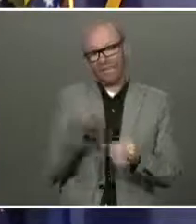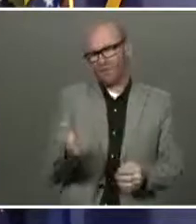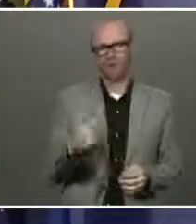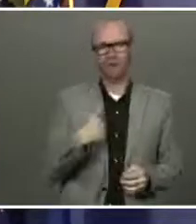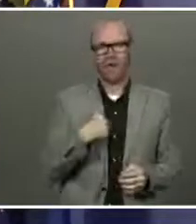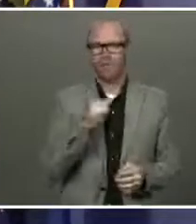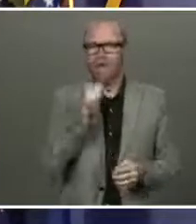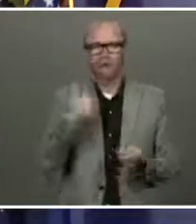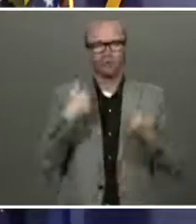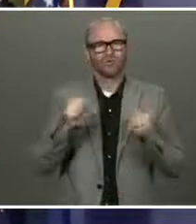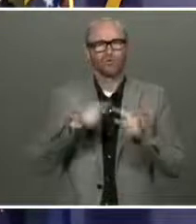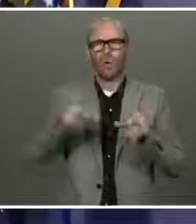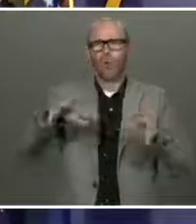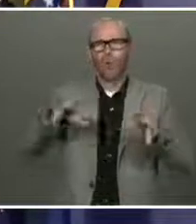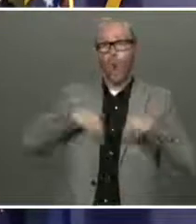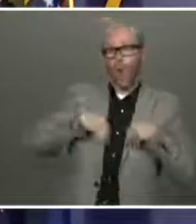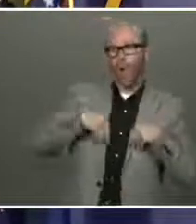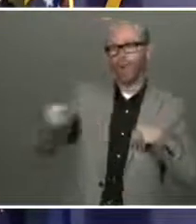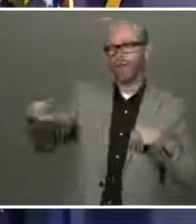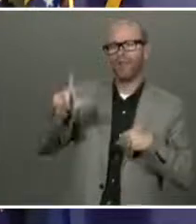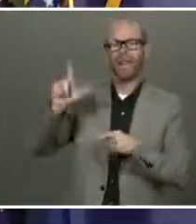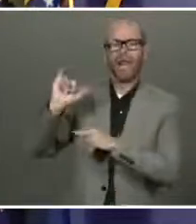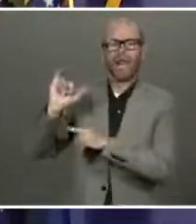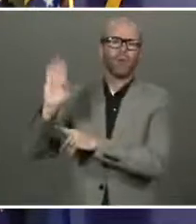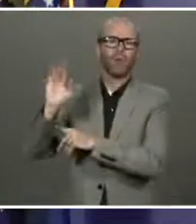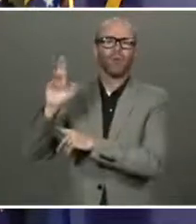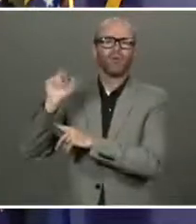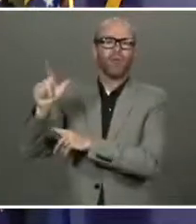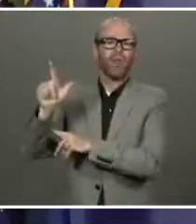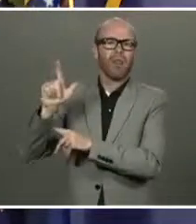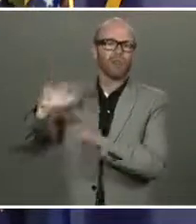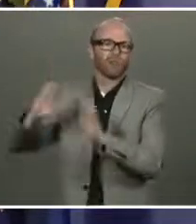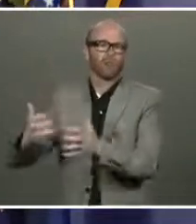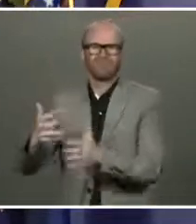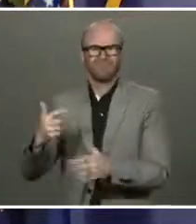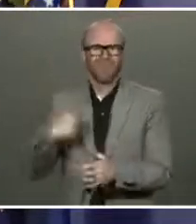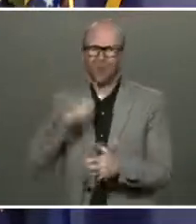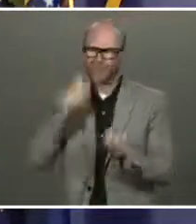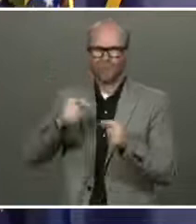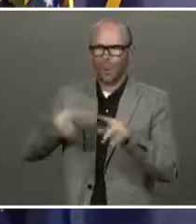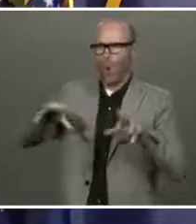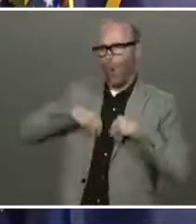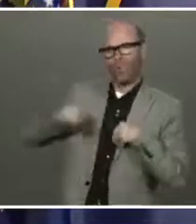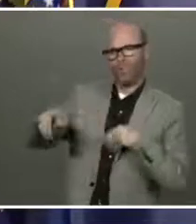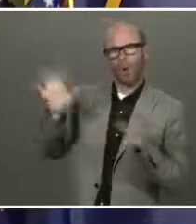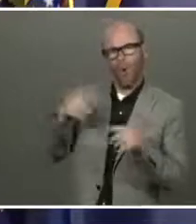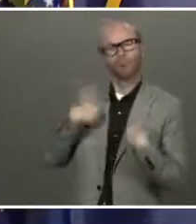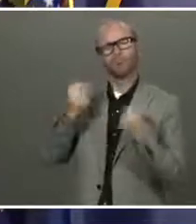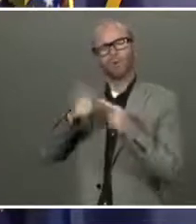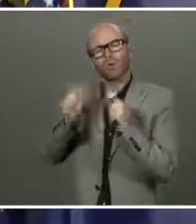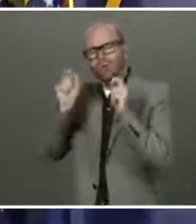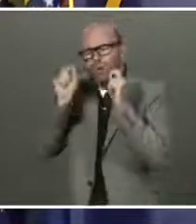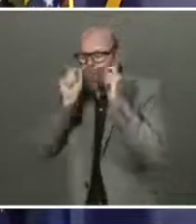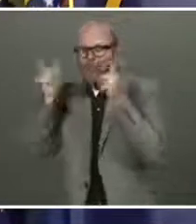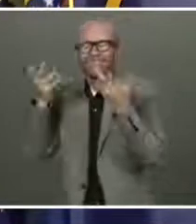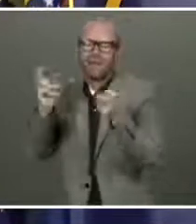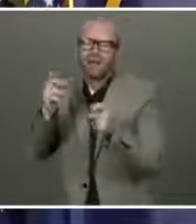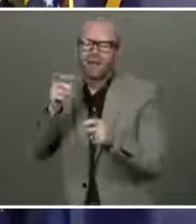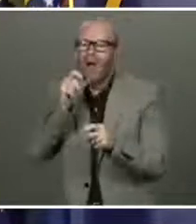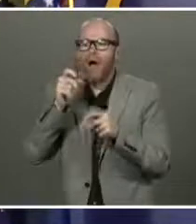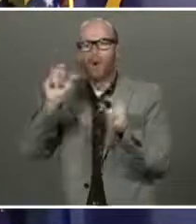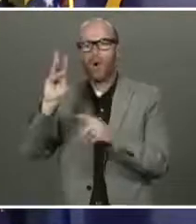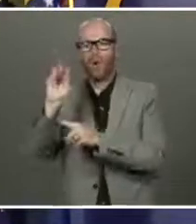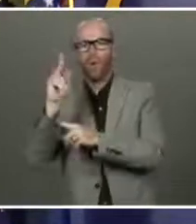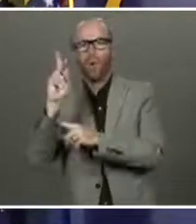own the libs. I'm trying to convince the libs that there's a better way. That's not being woke. That is very different. I think we have a problem with